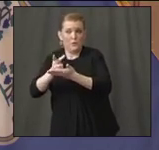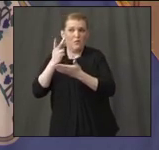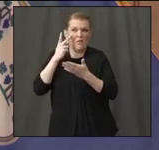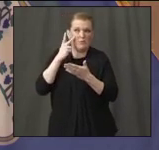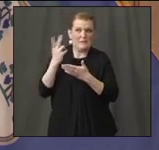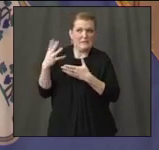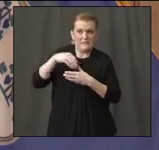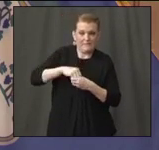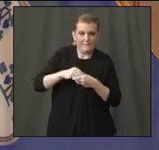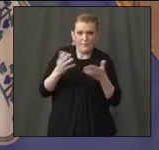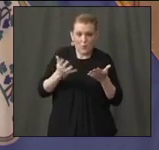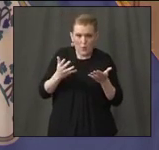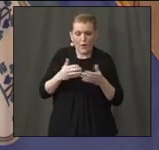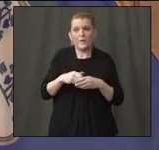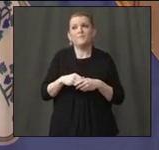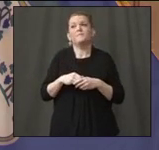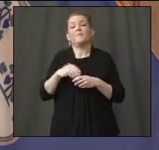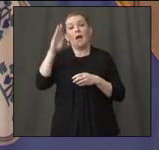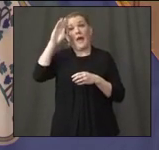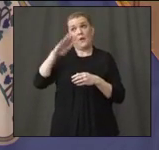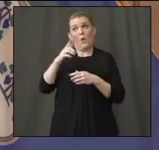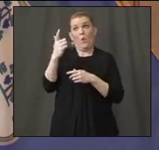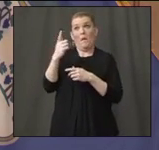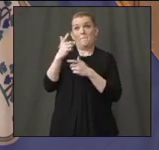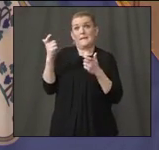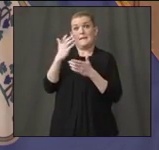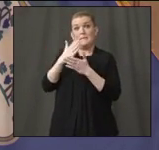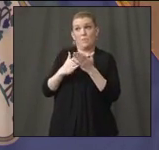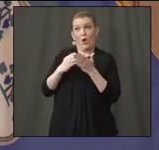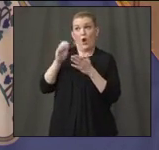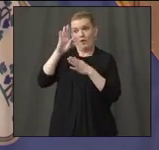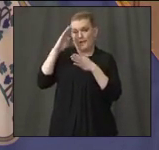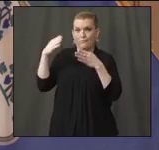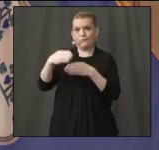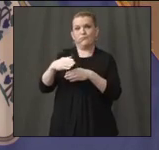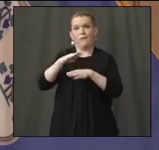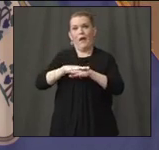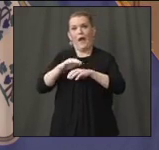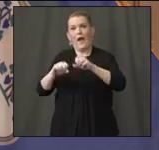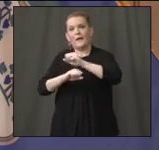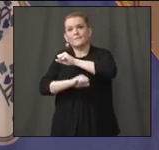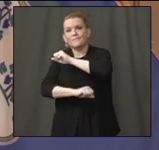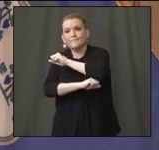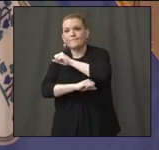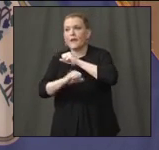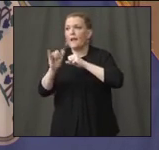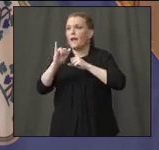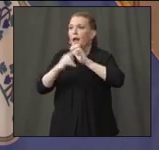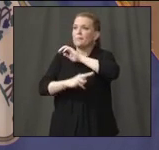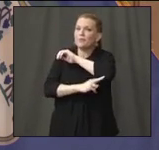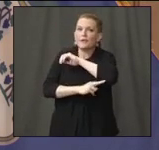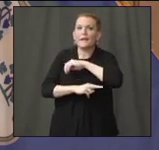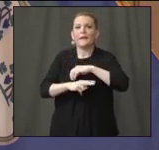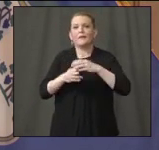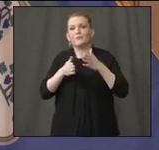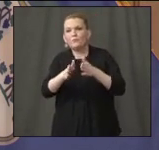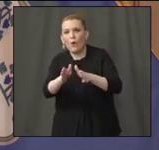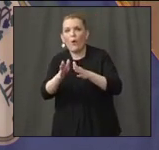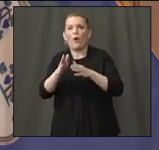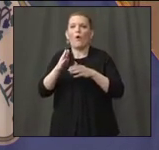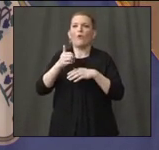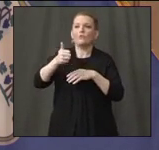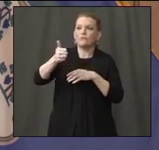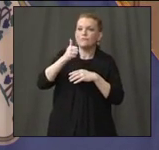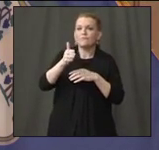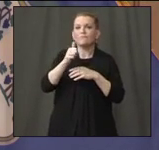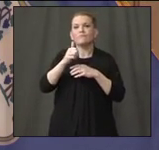I, as you know, ad nauseum. We talked about it for a year and a half. The president has also said that he'd be